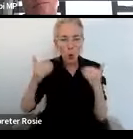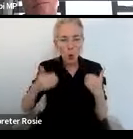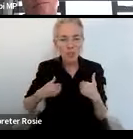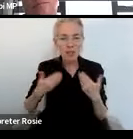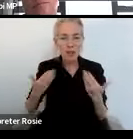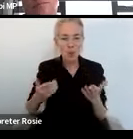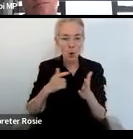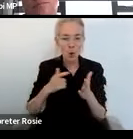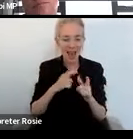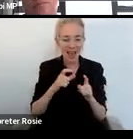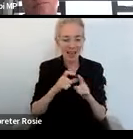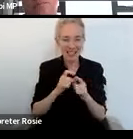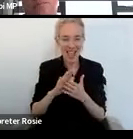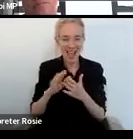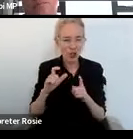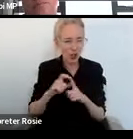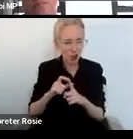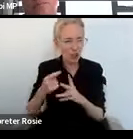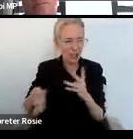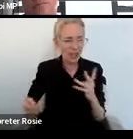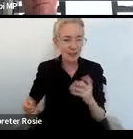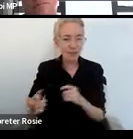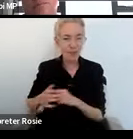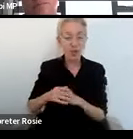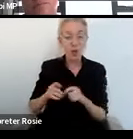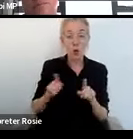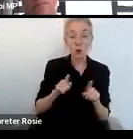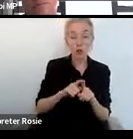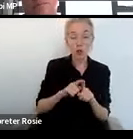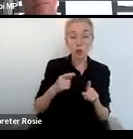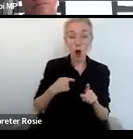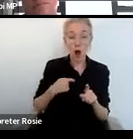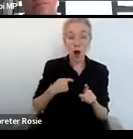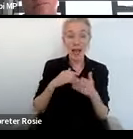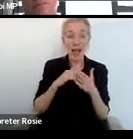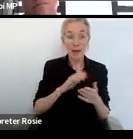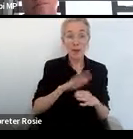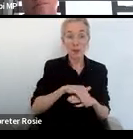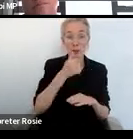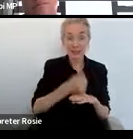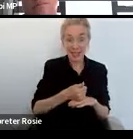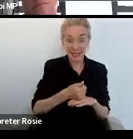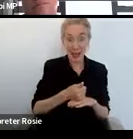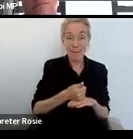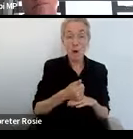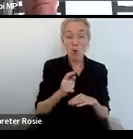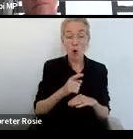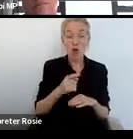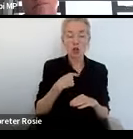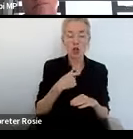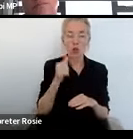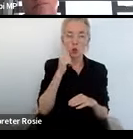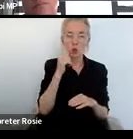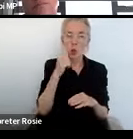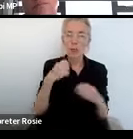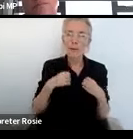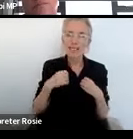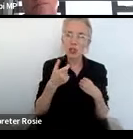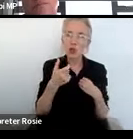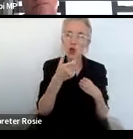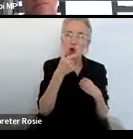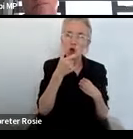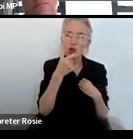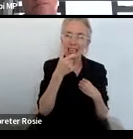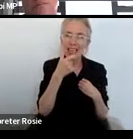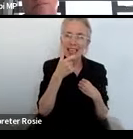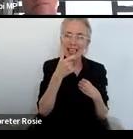perspective of being the co-founder and managing director of Cookie Time Limited, so I hope to bring the voice of business to the table as well. I think that's a